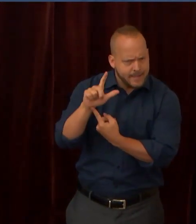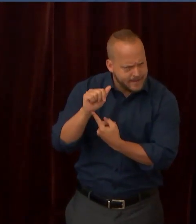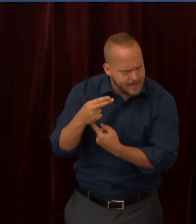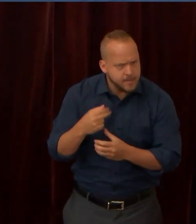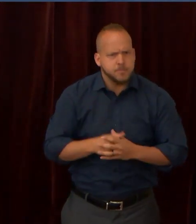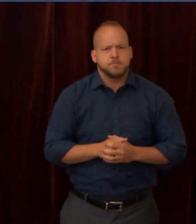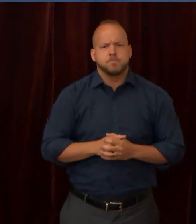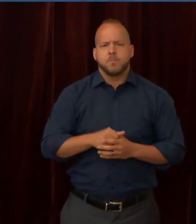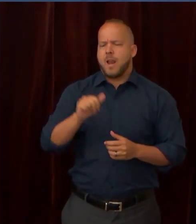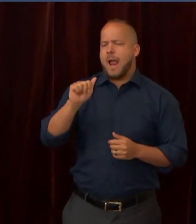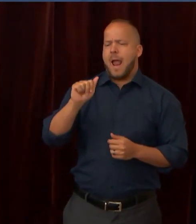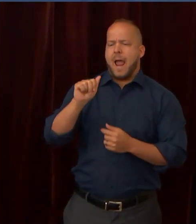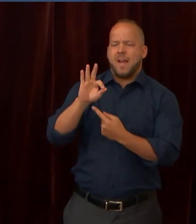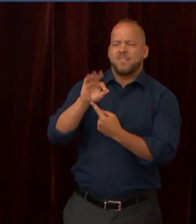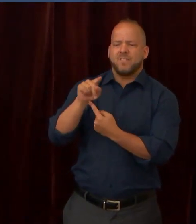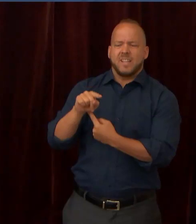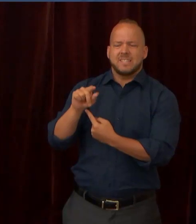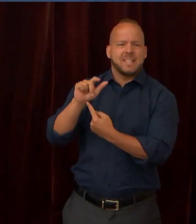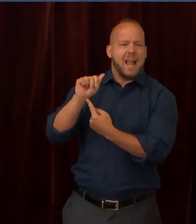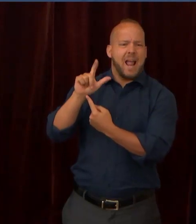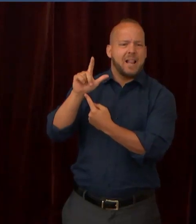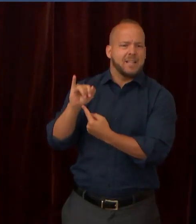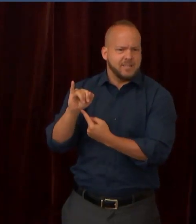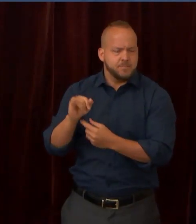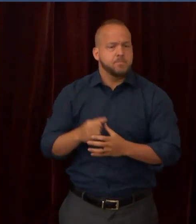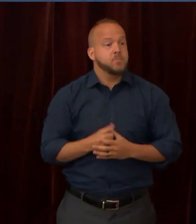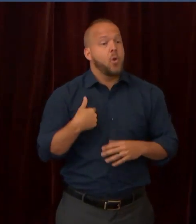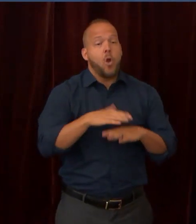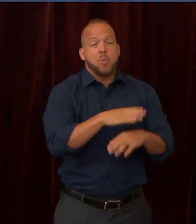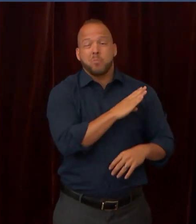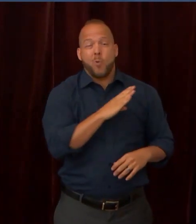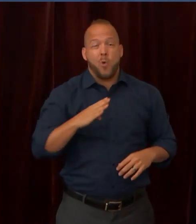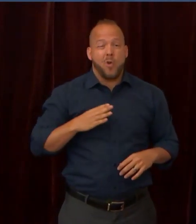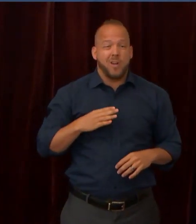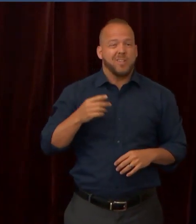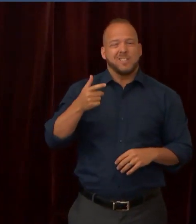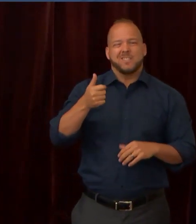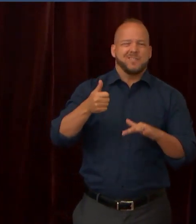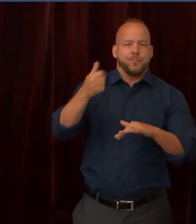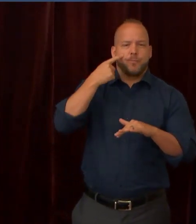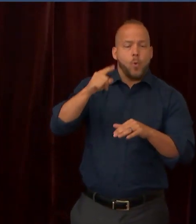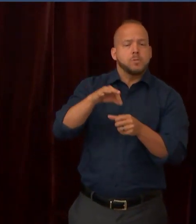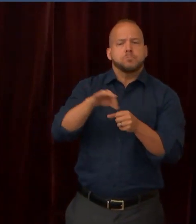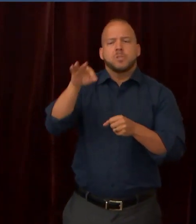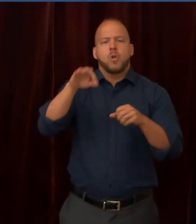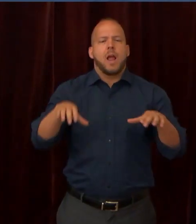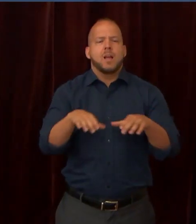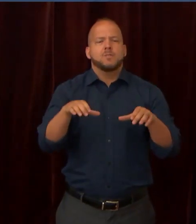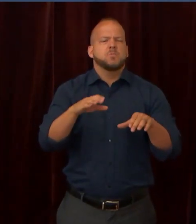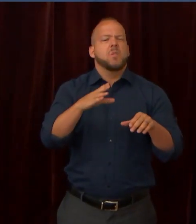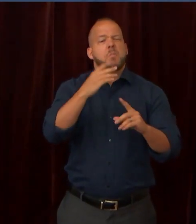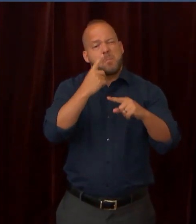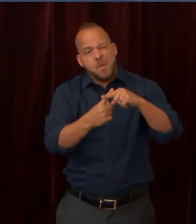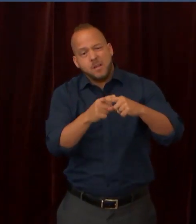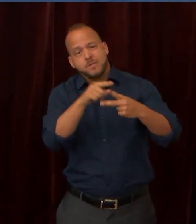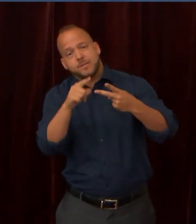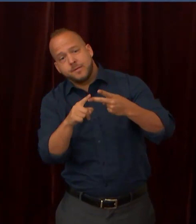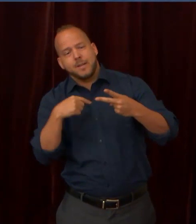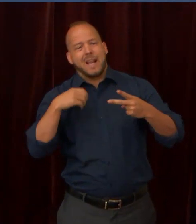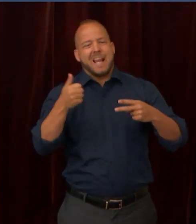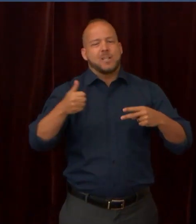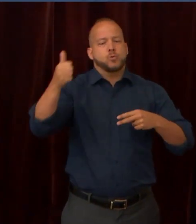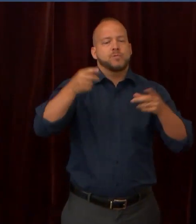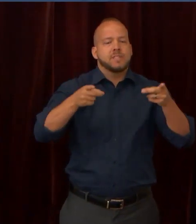also on the Faith Action Network board. Based in Redmond, MAPS is the largest Islamic center in Washington, serving